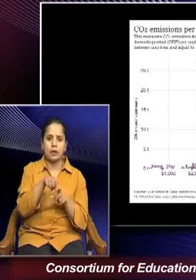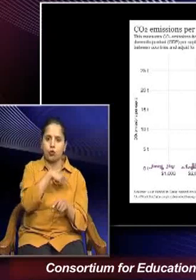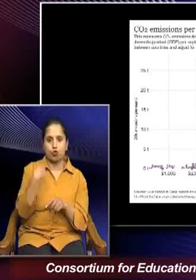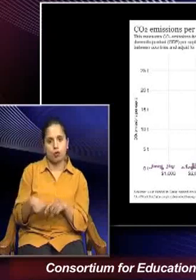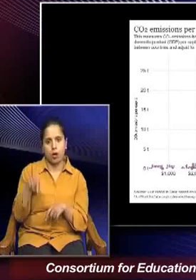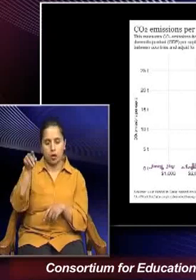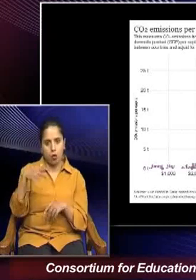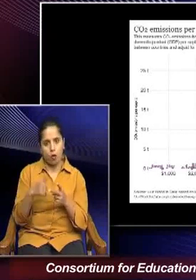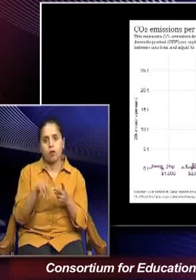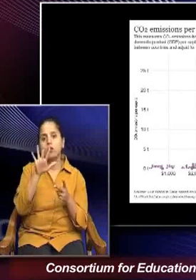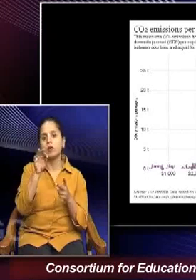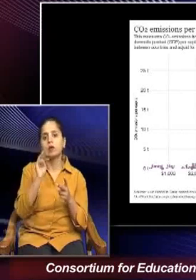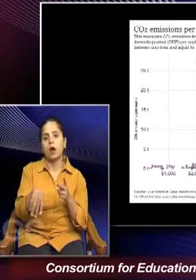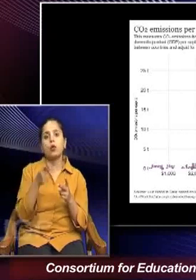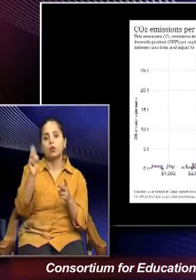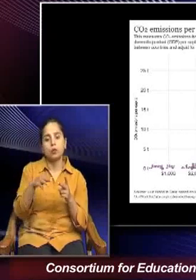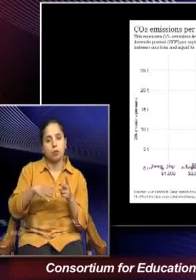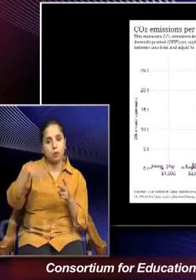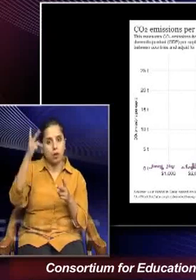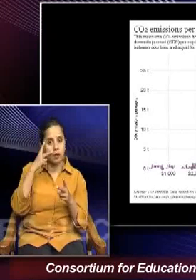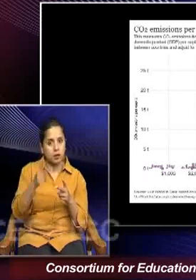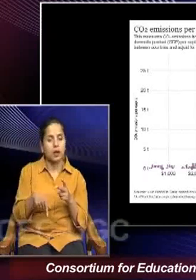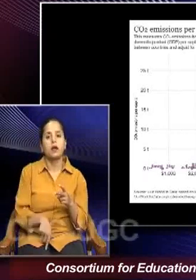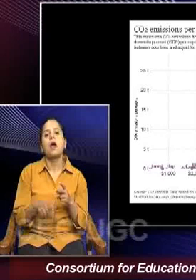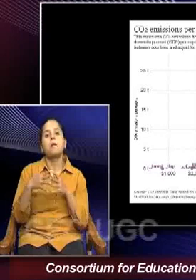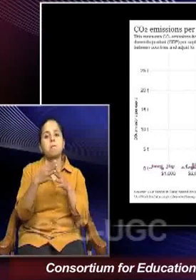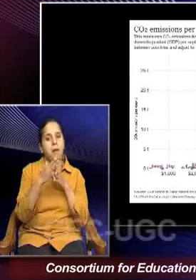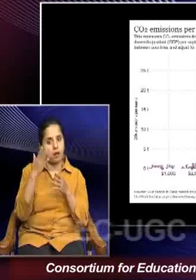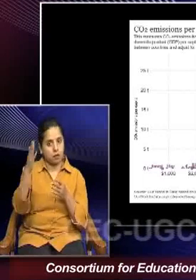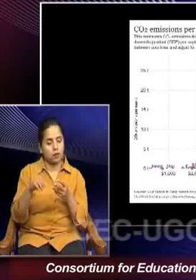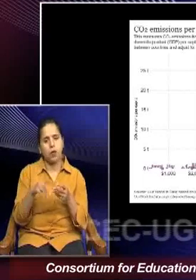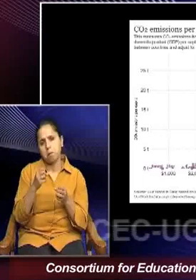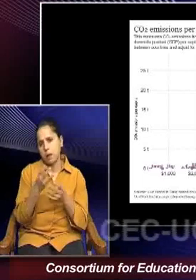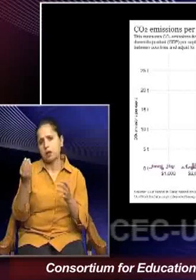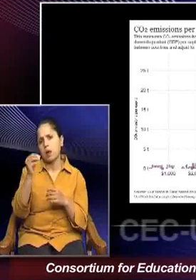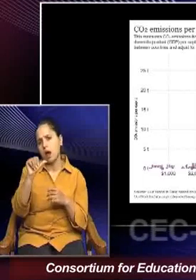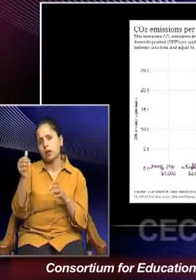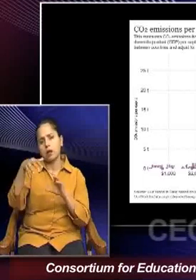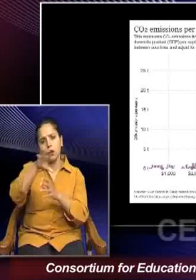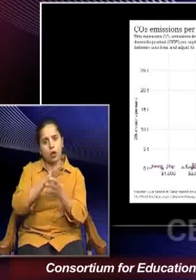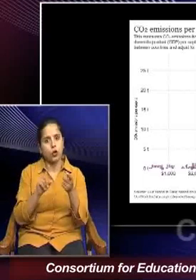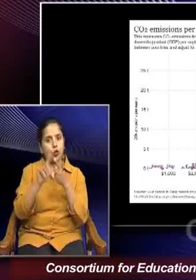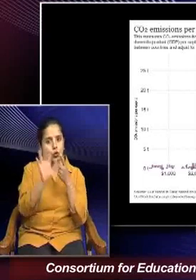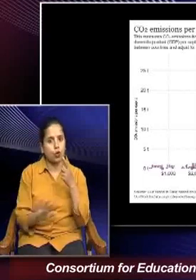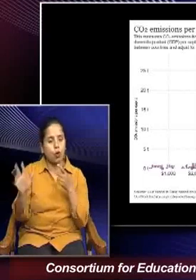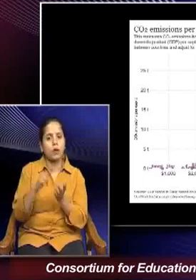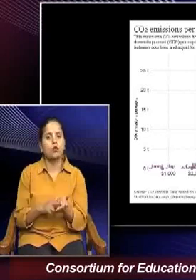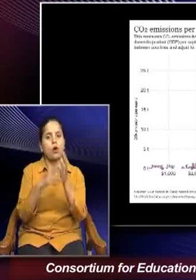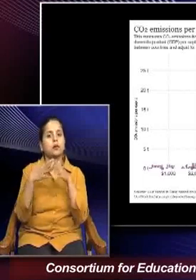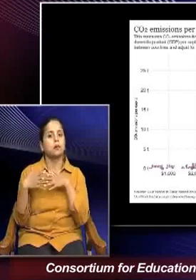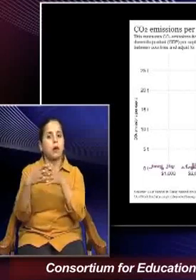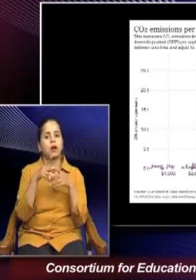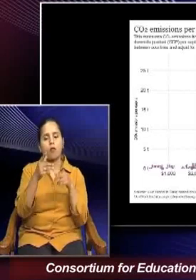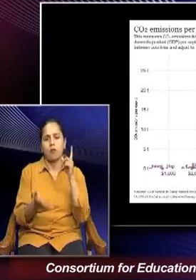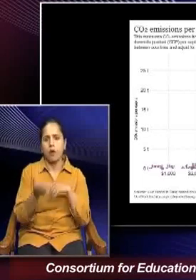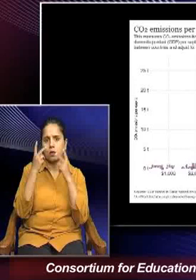or 50,000 US dollars per capita consumption like the United States, and many such countries from Europe and North America, you find